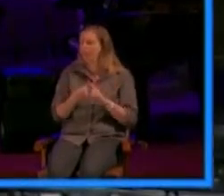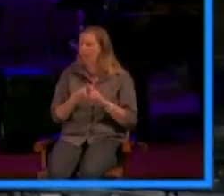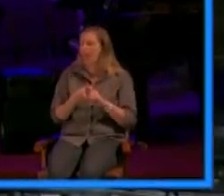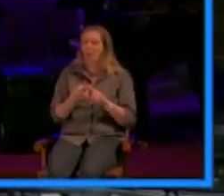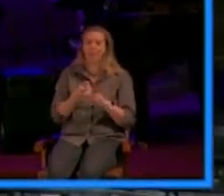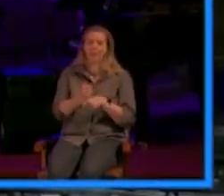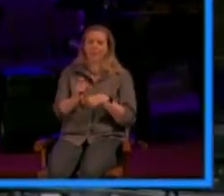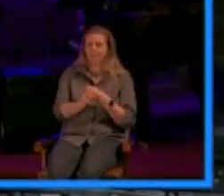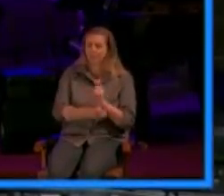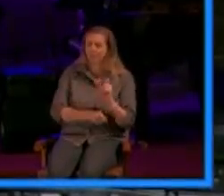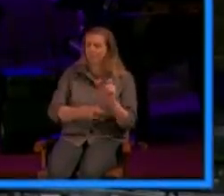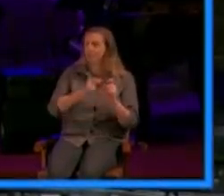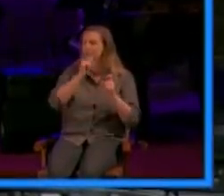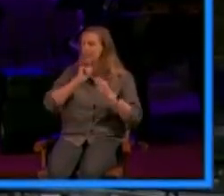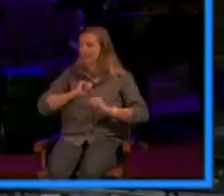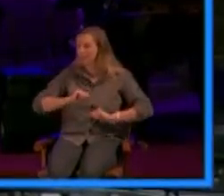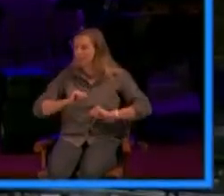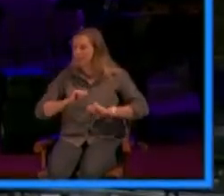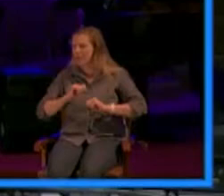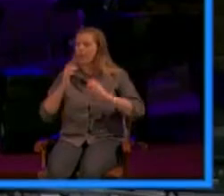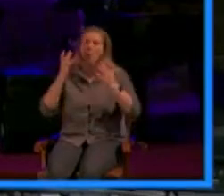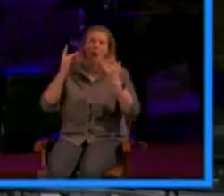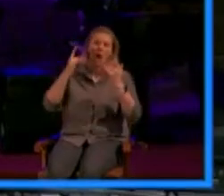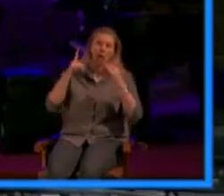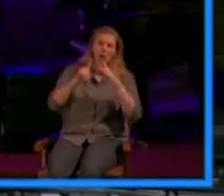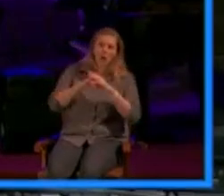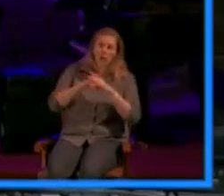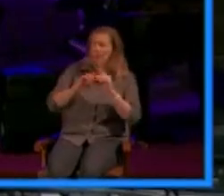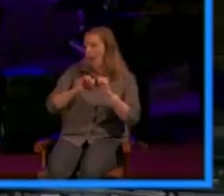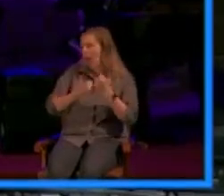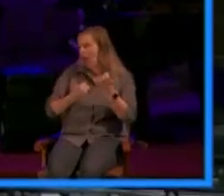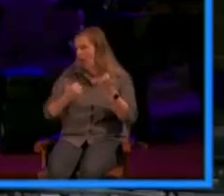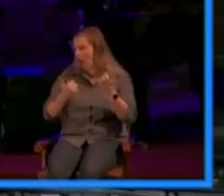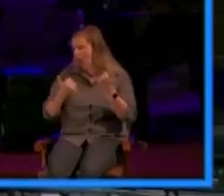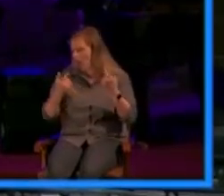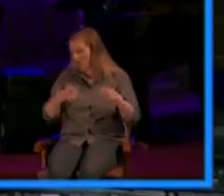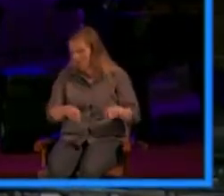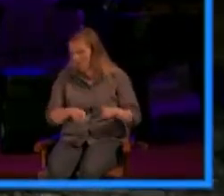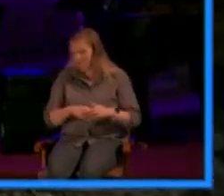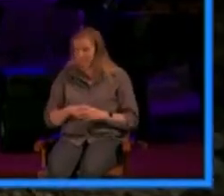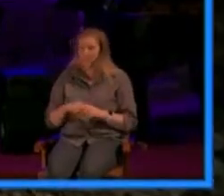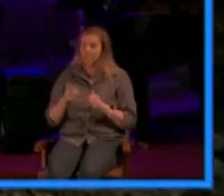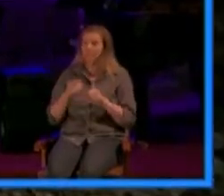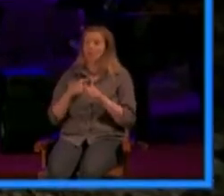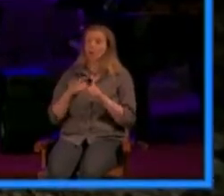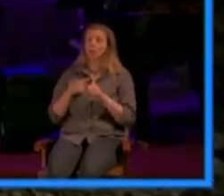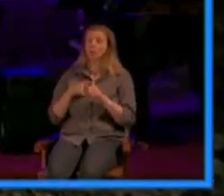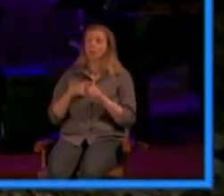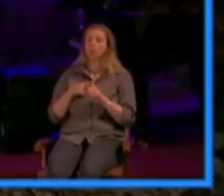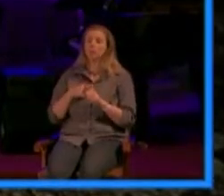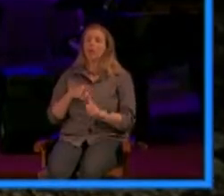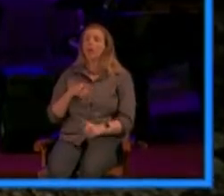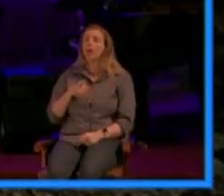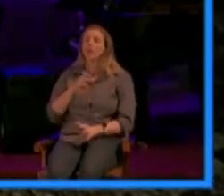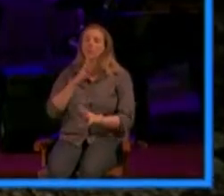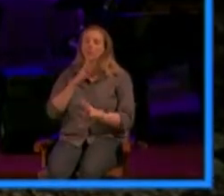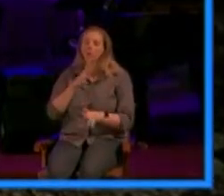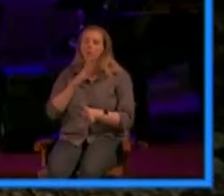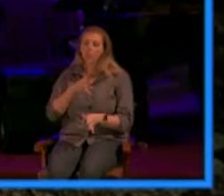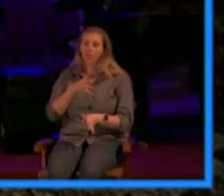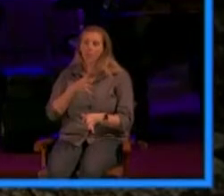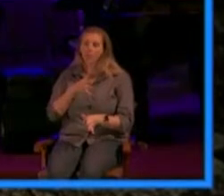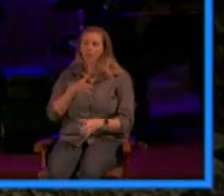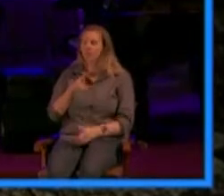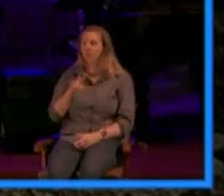come in our lives? Well, the first one is verbal. There are times where we experience verbal persecution. In